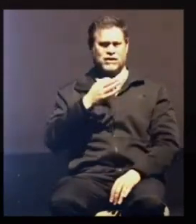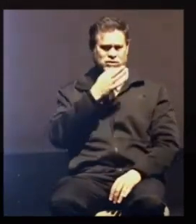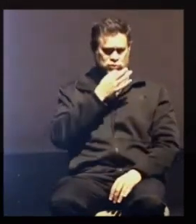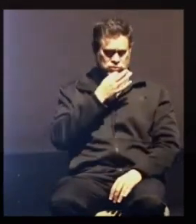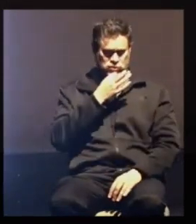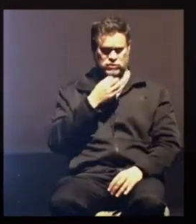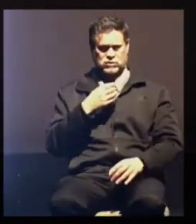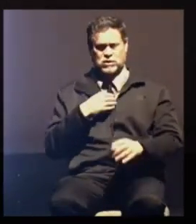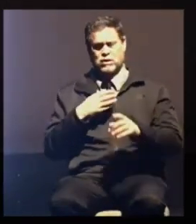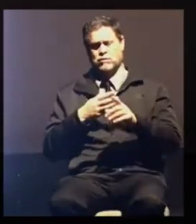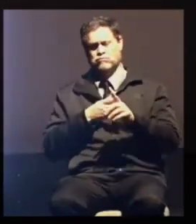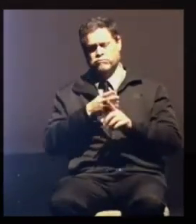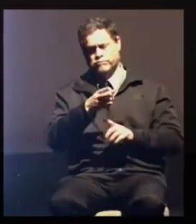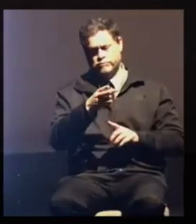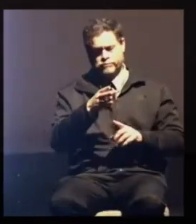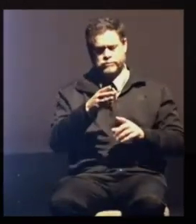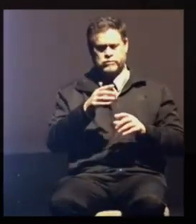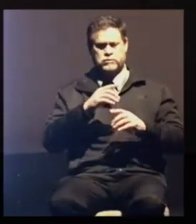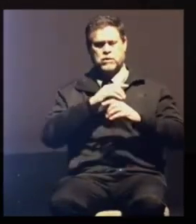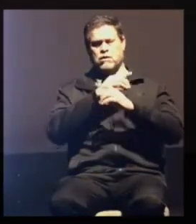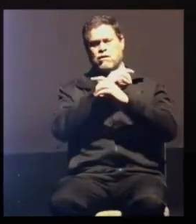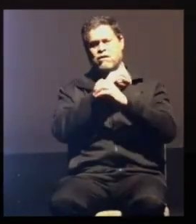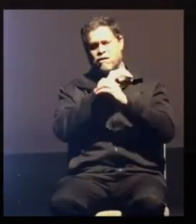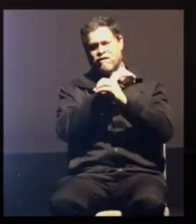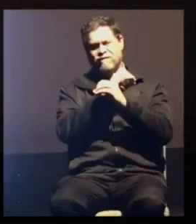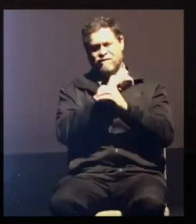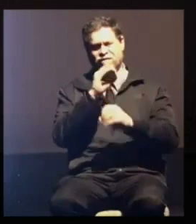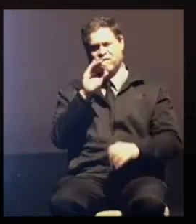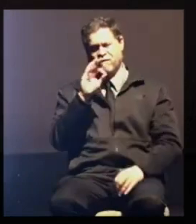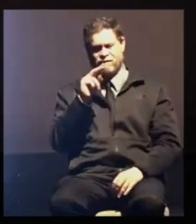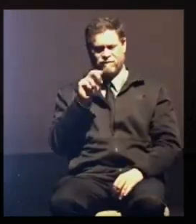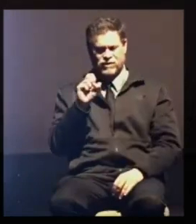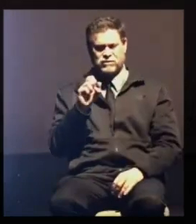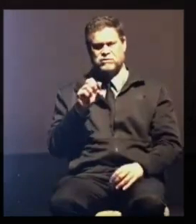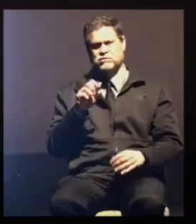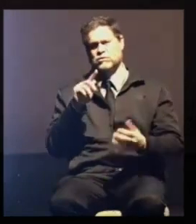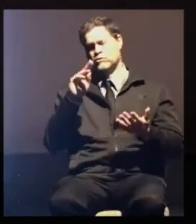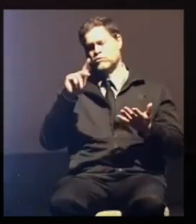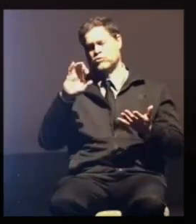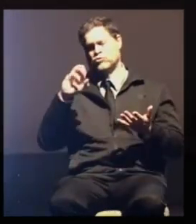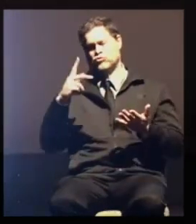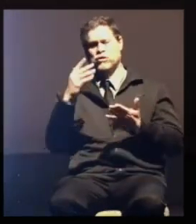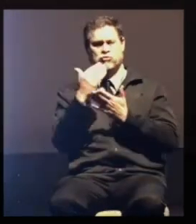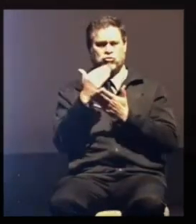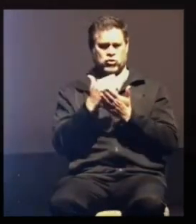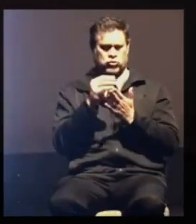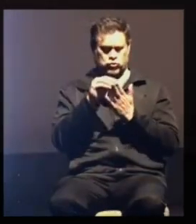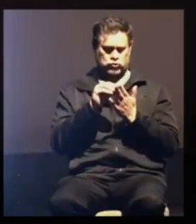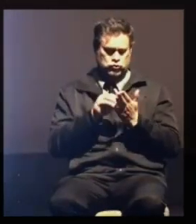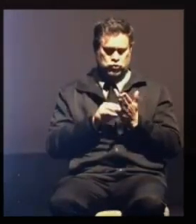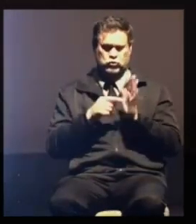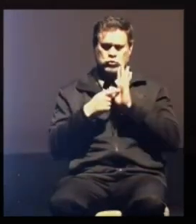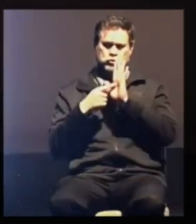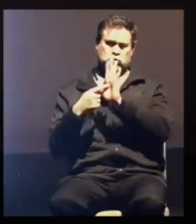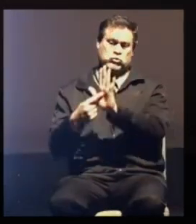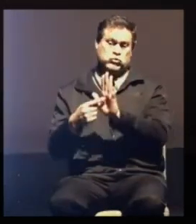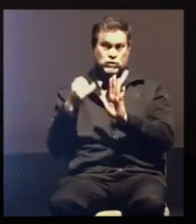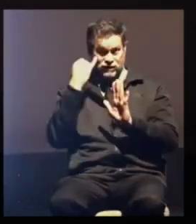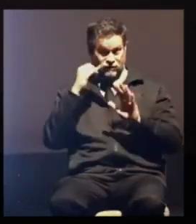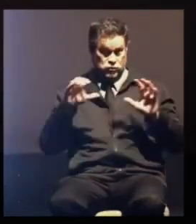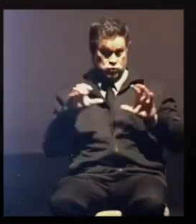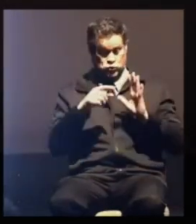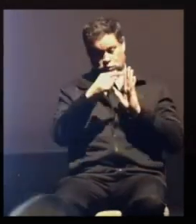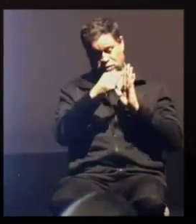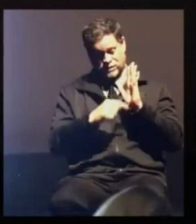I majored, I guess, offensively, there's a track record where you could show, if you do